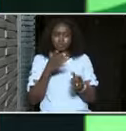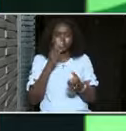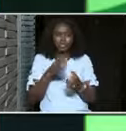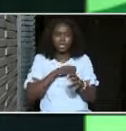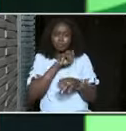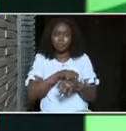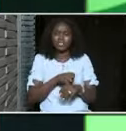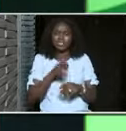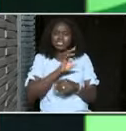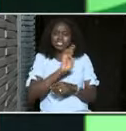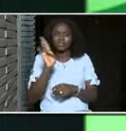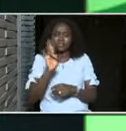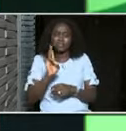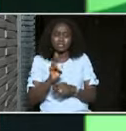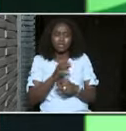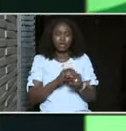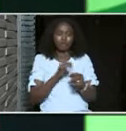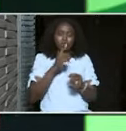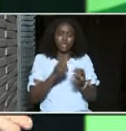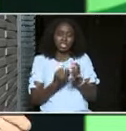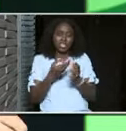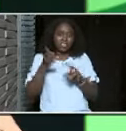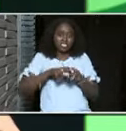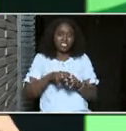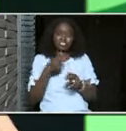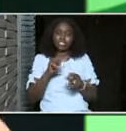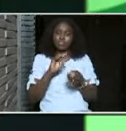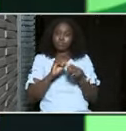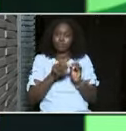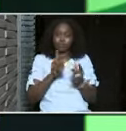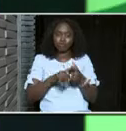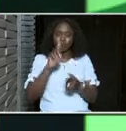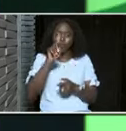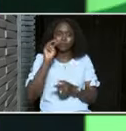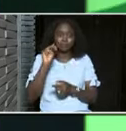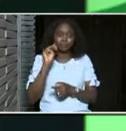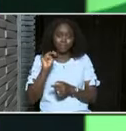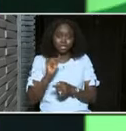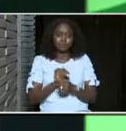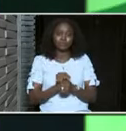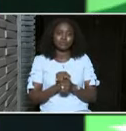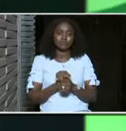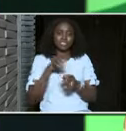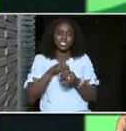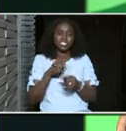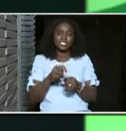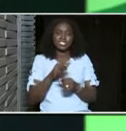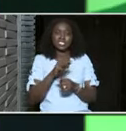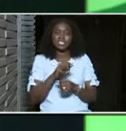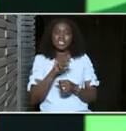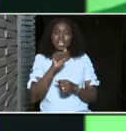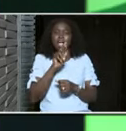1 million, boosting the numbers to 1 million in the armed forces and 1 million in the